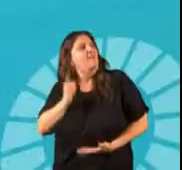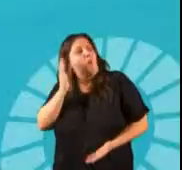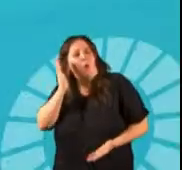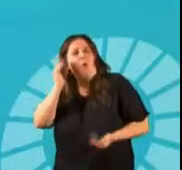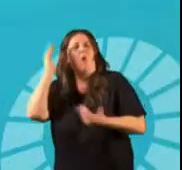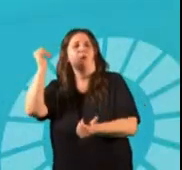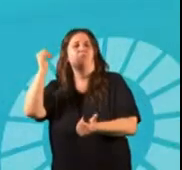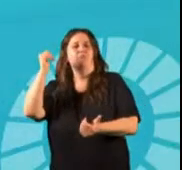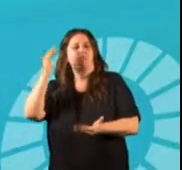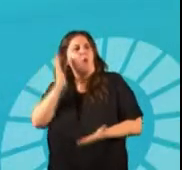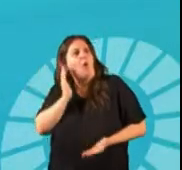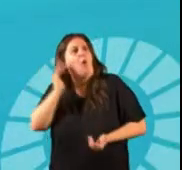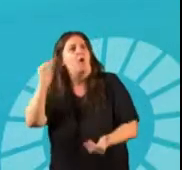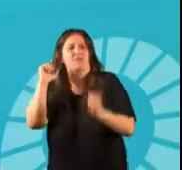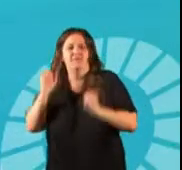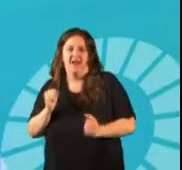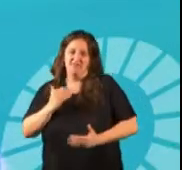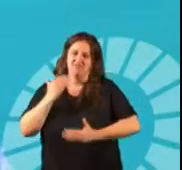that we will not